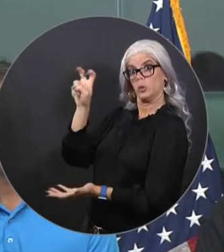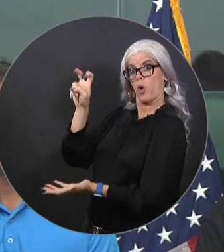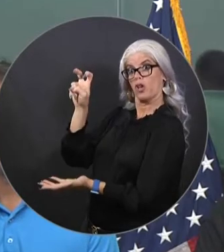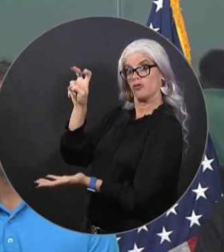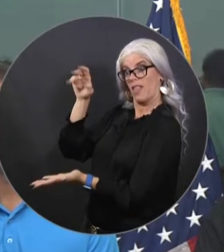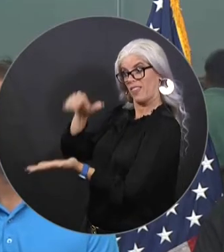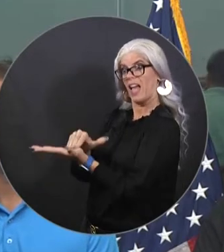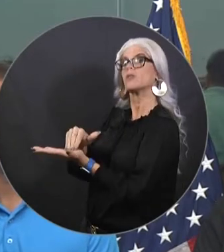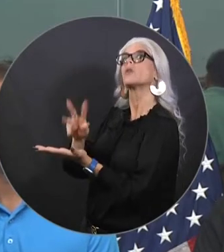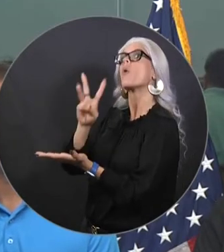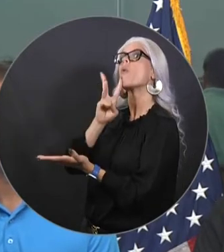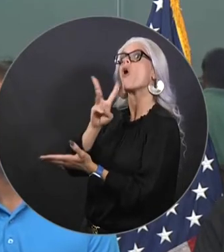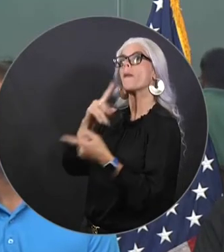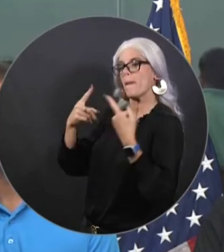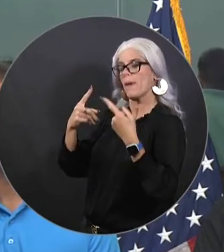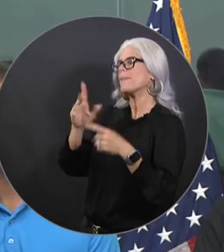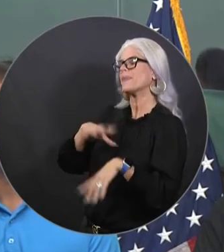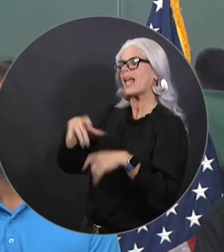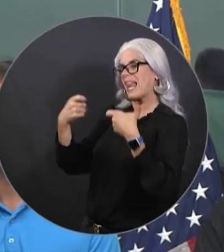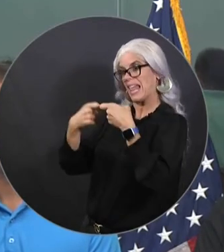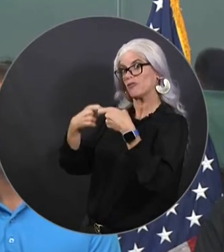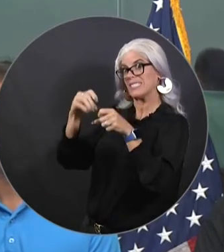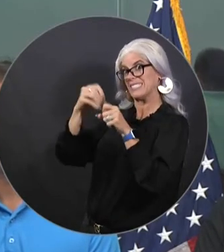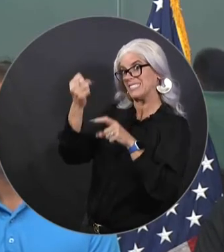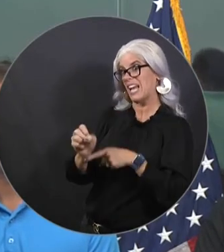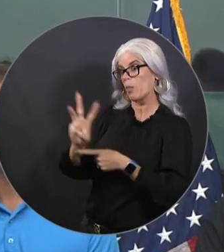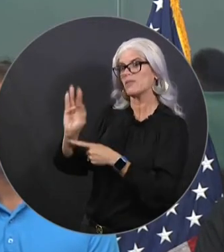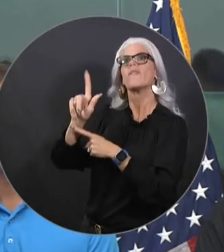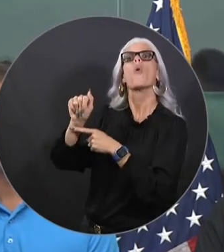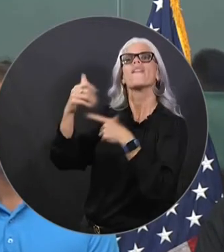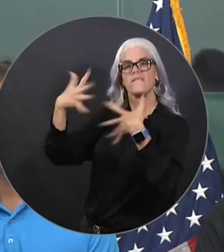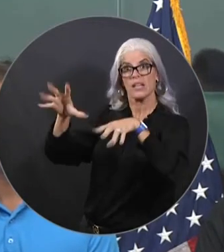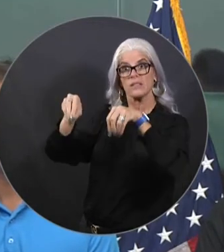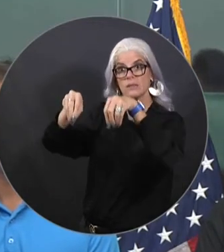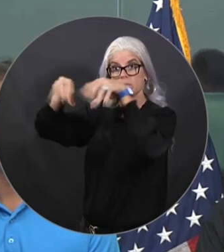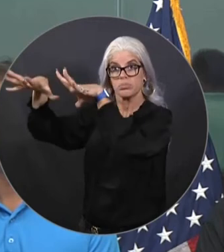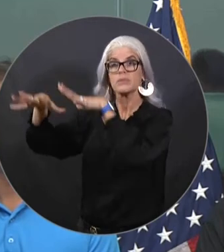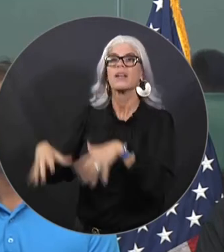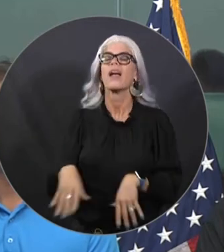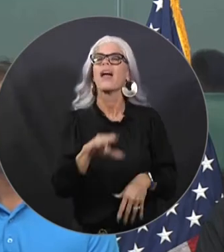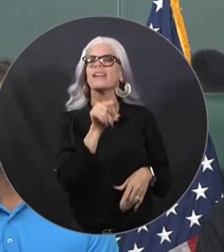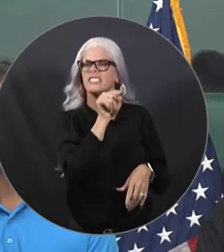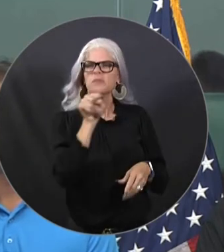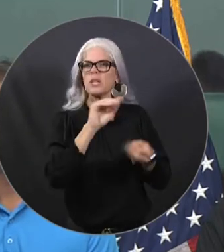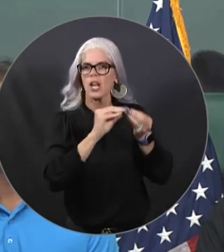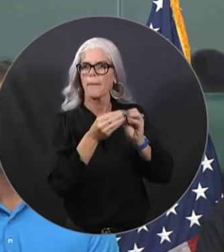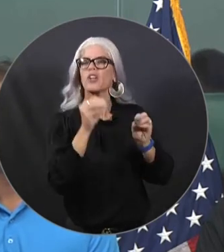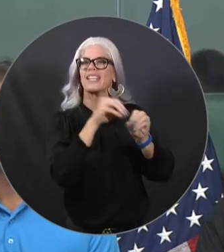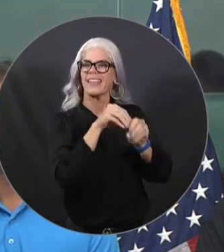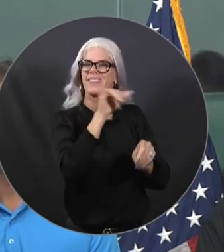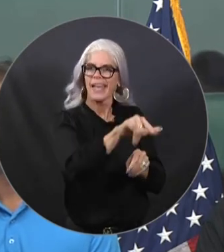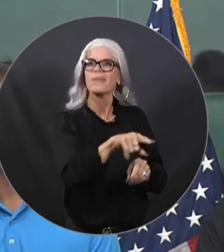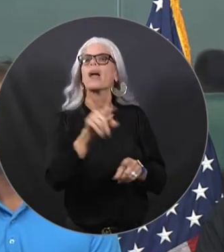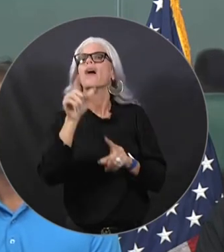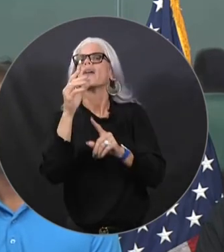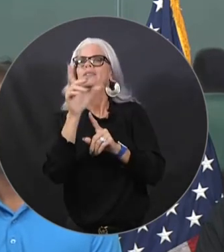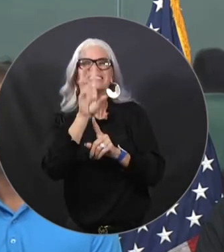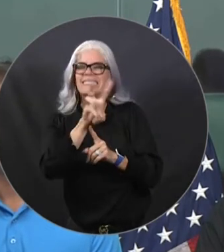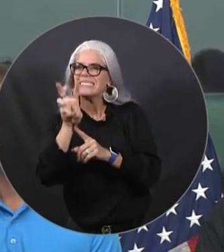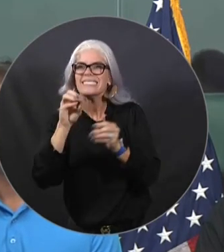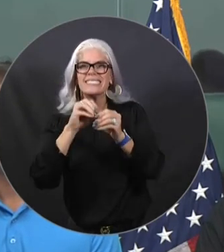Florida, 28,000 in Lee, 62,000 in Sarasota, 14,000 in Collier, 33,000 in